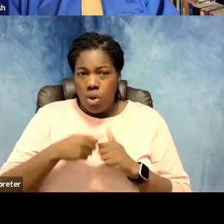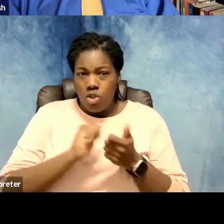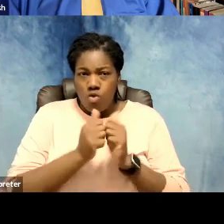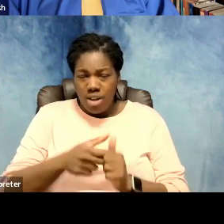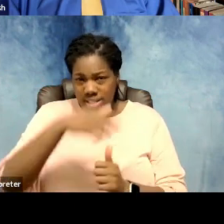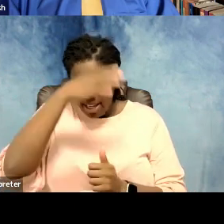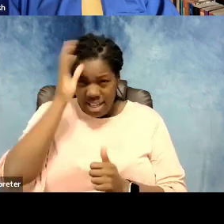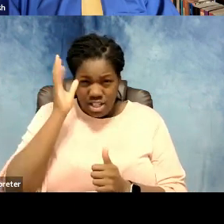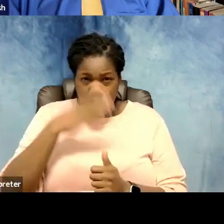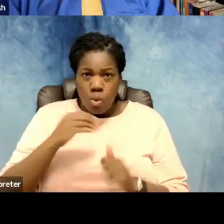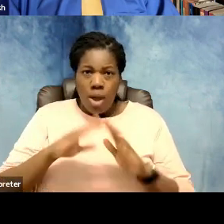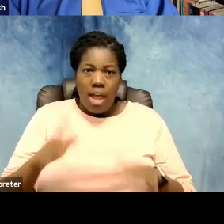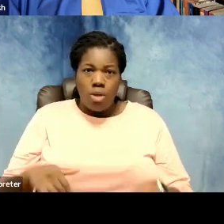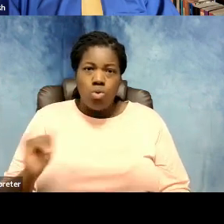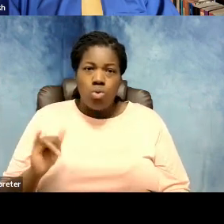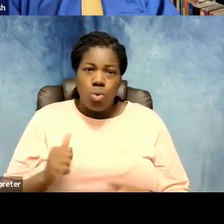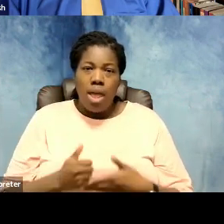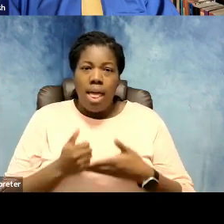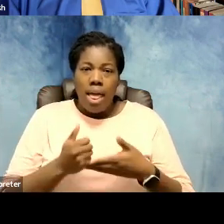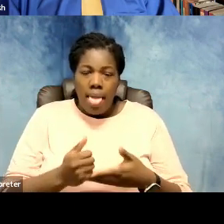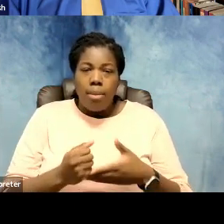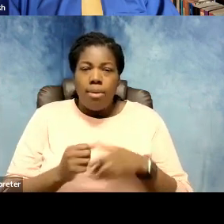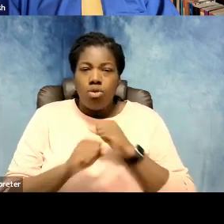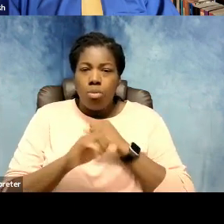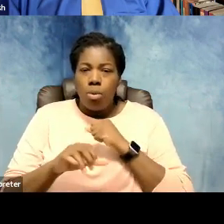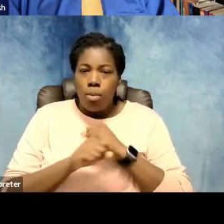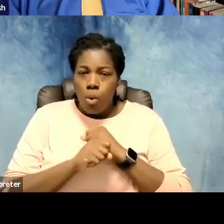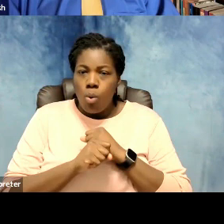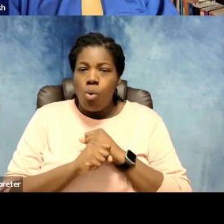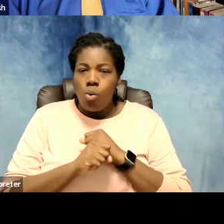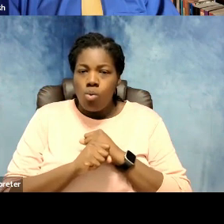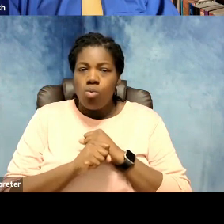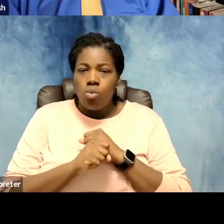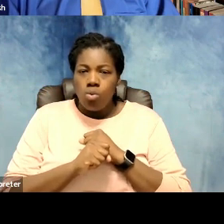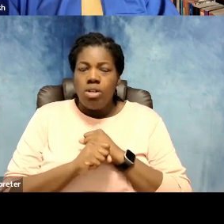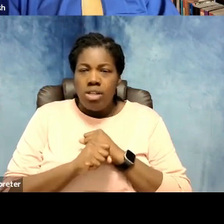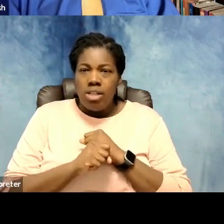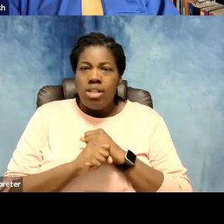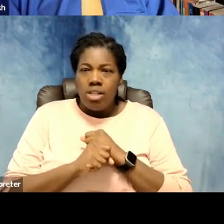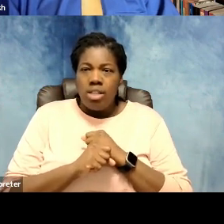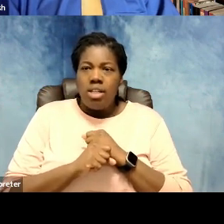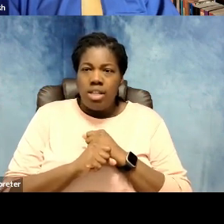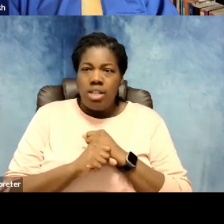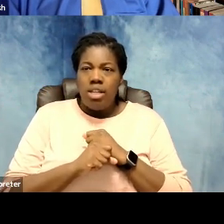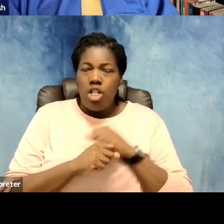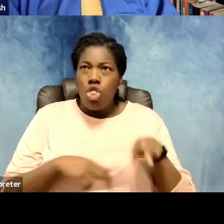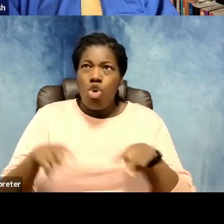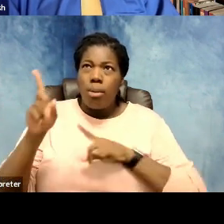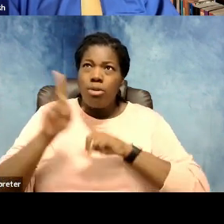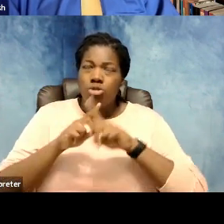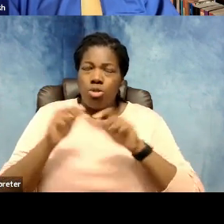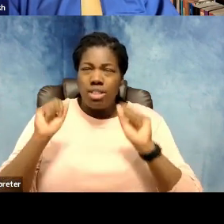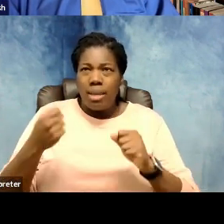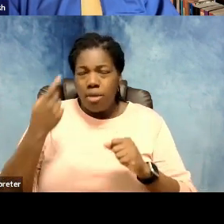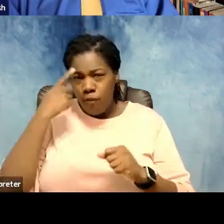and the White House as well, helping to promote this idea that space and looking up at the stars can be for